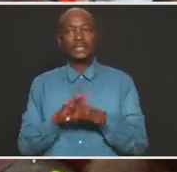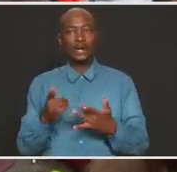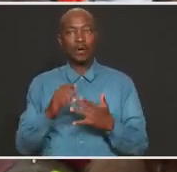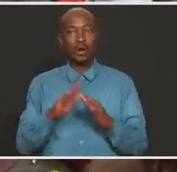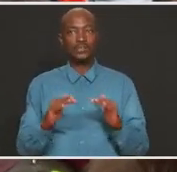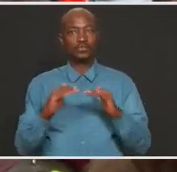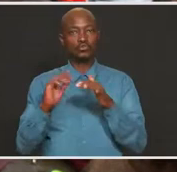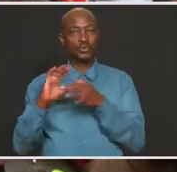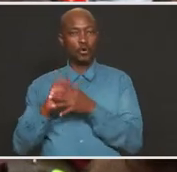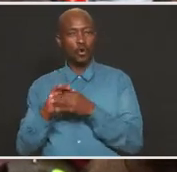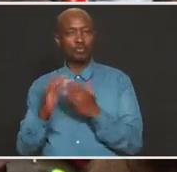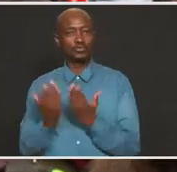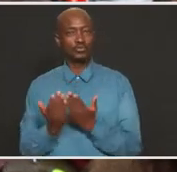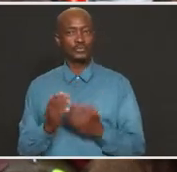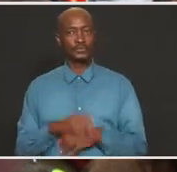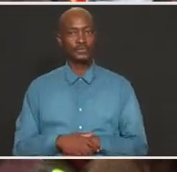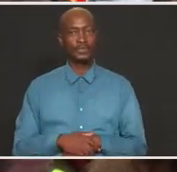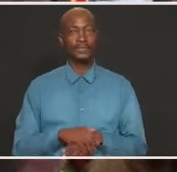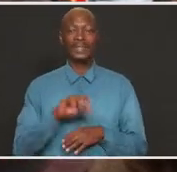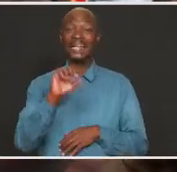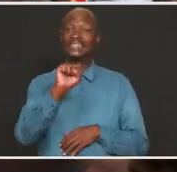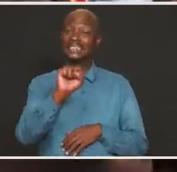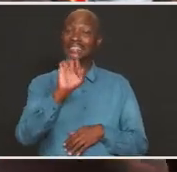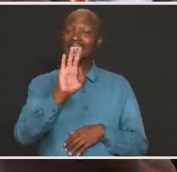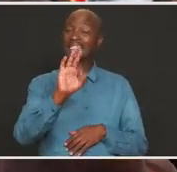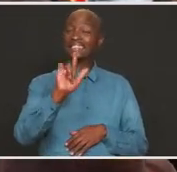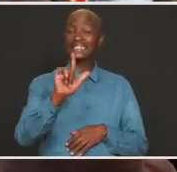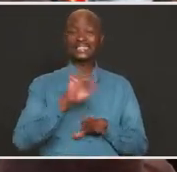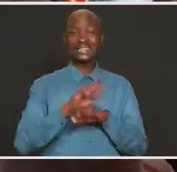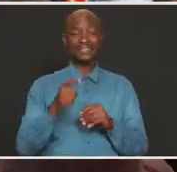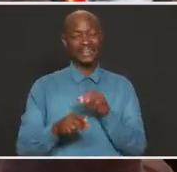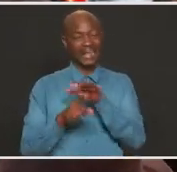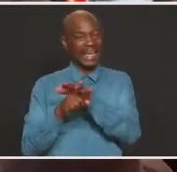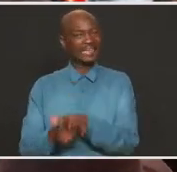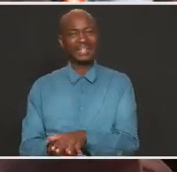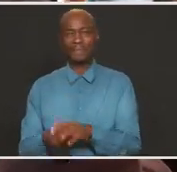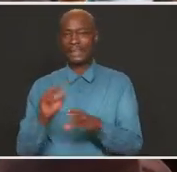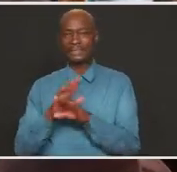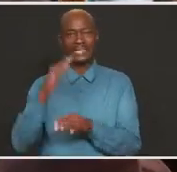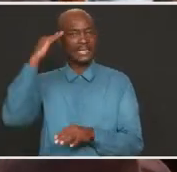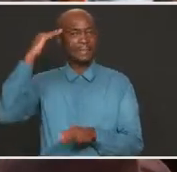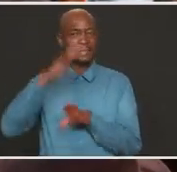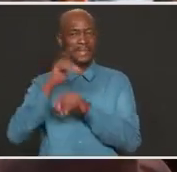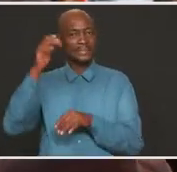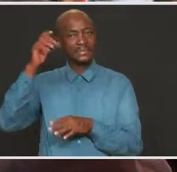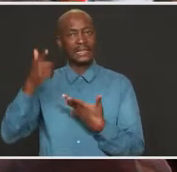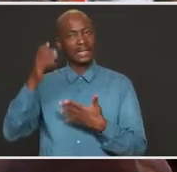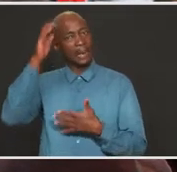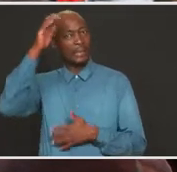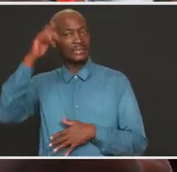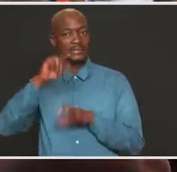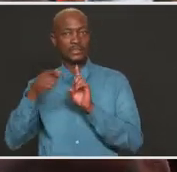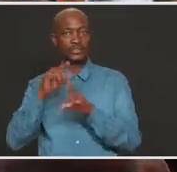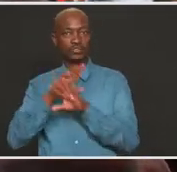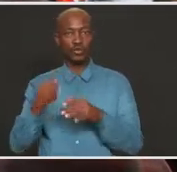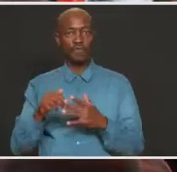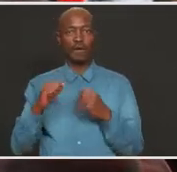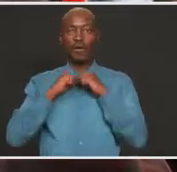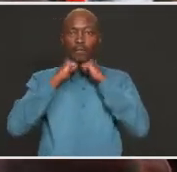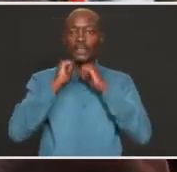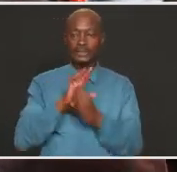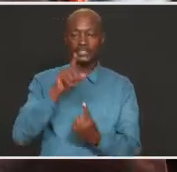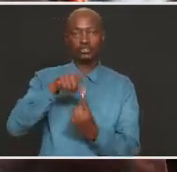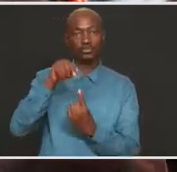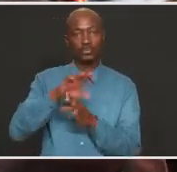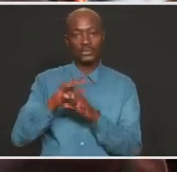approval for us to be homeschooled section 37 of The Bella Bell undermines the mental capacity of our parents in choosing what's best for us